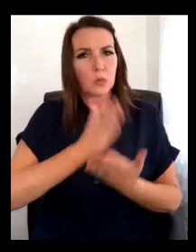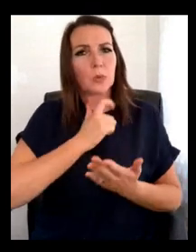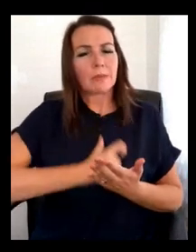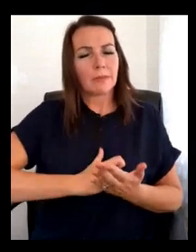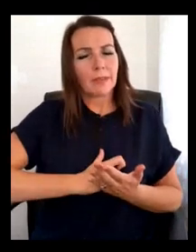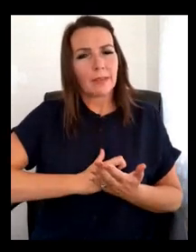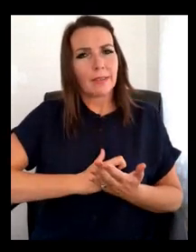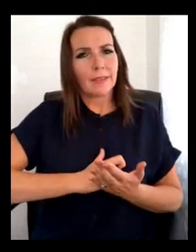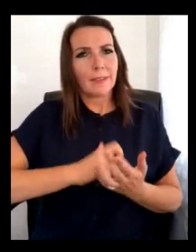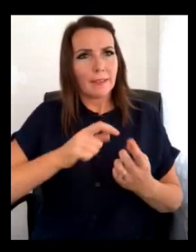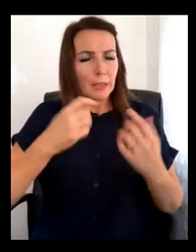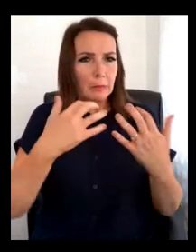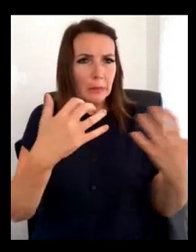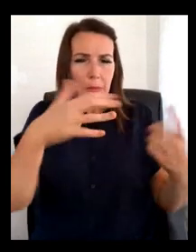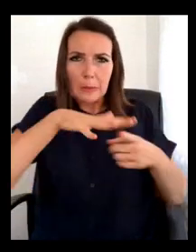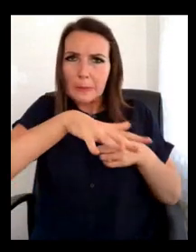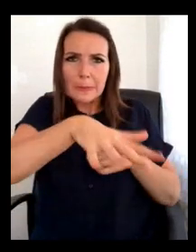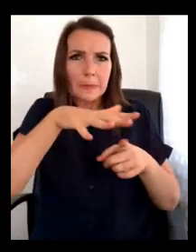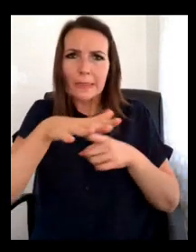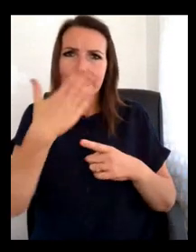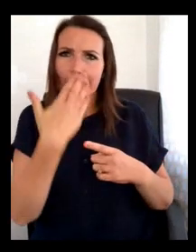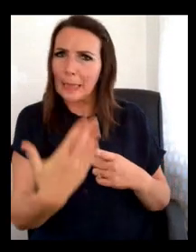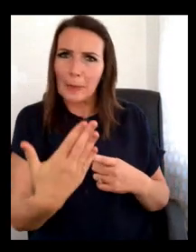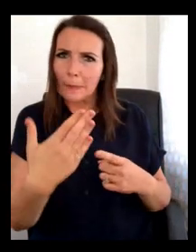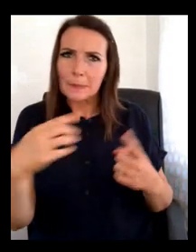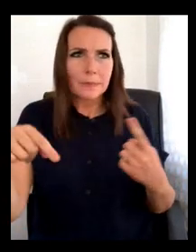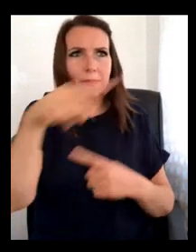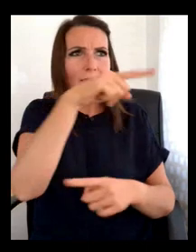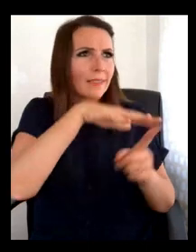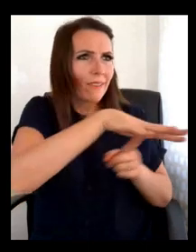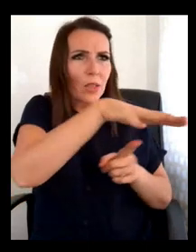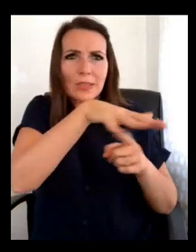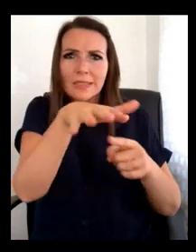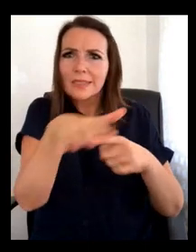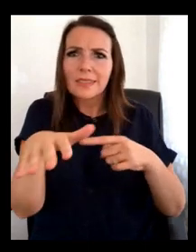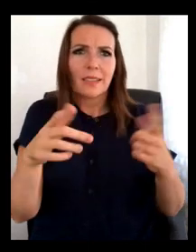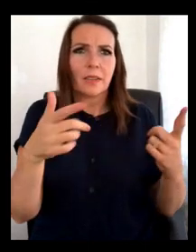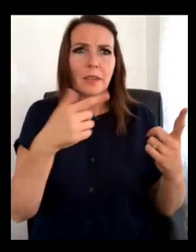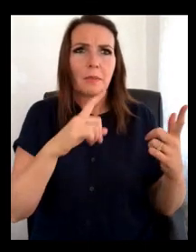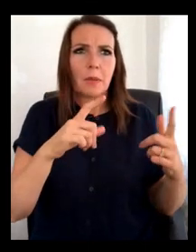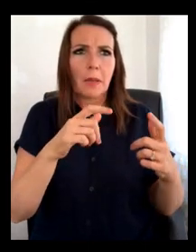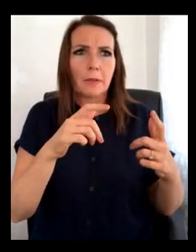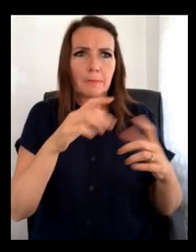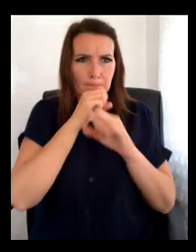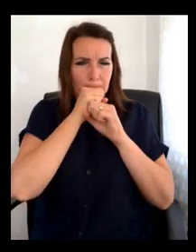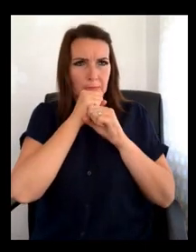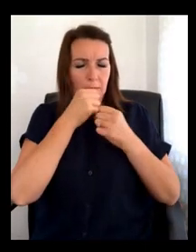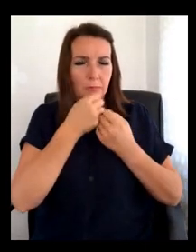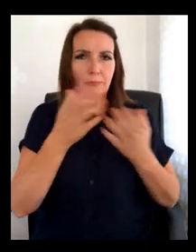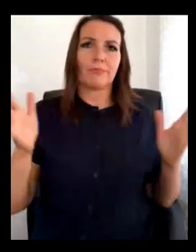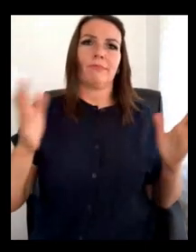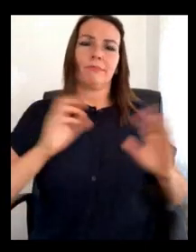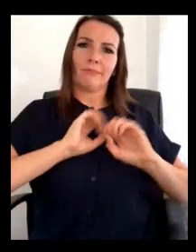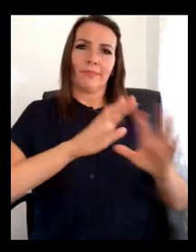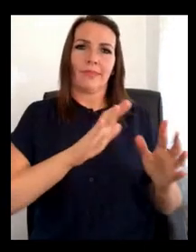really strange and square spaces start coming out of the closet, and you know, they reveal themselves like,